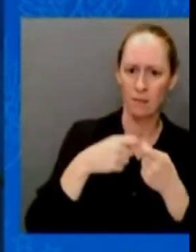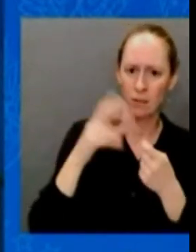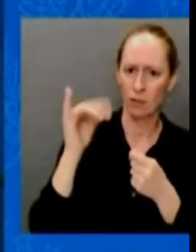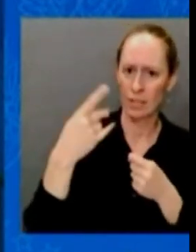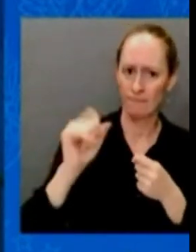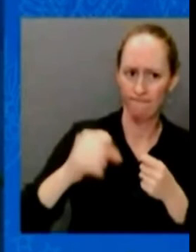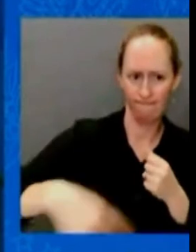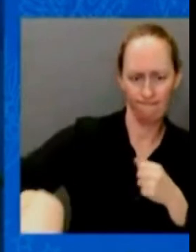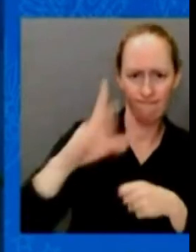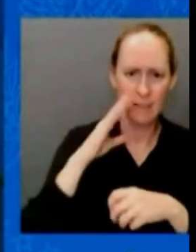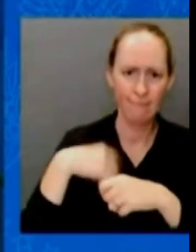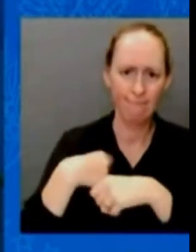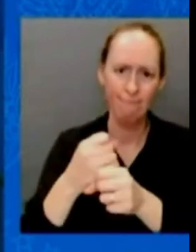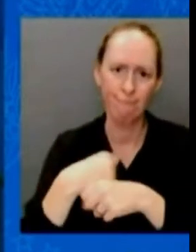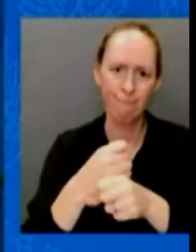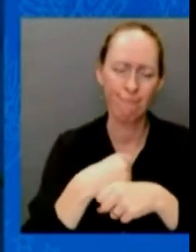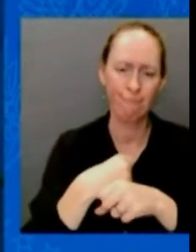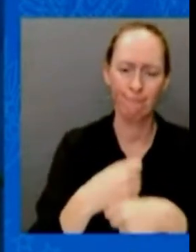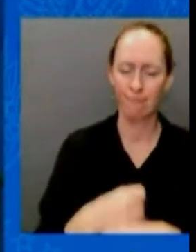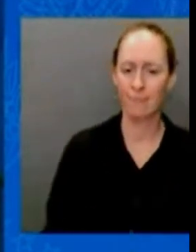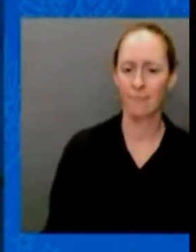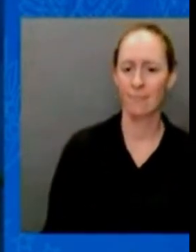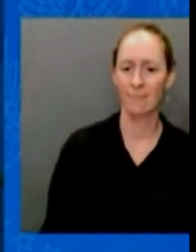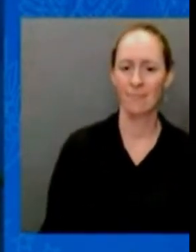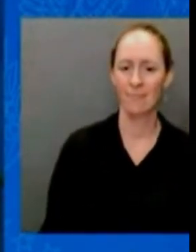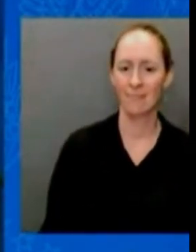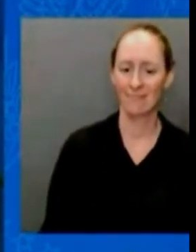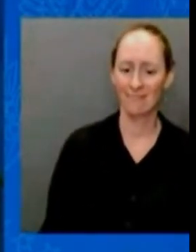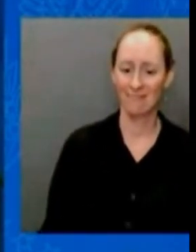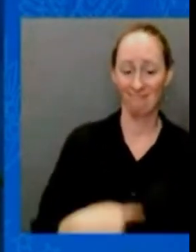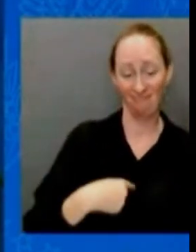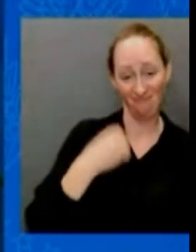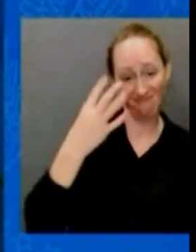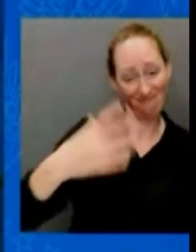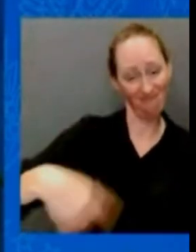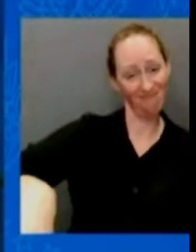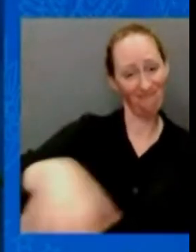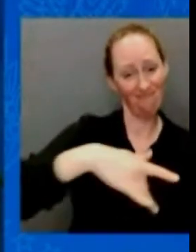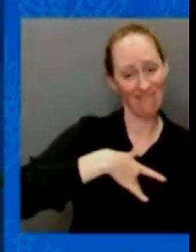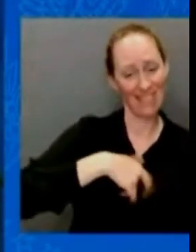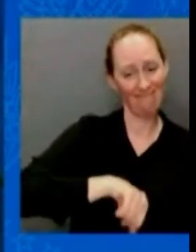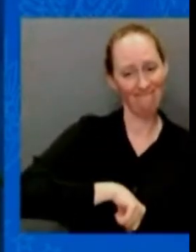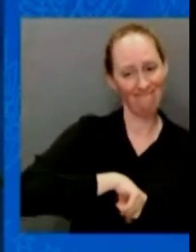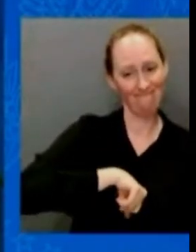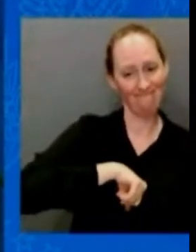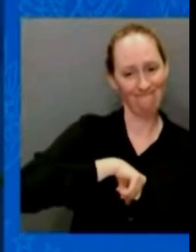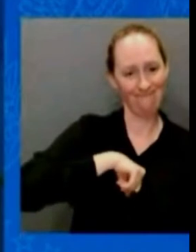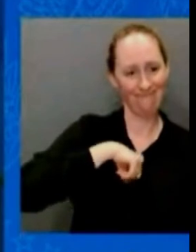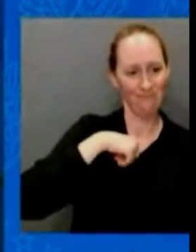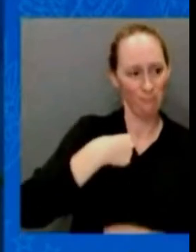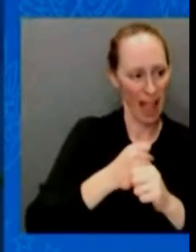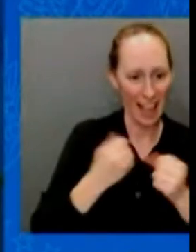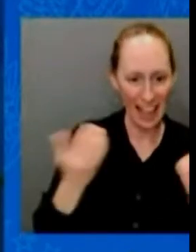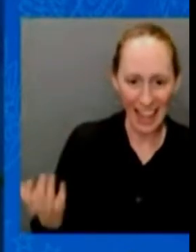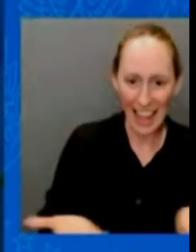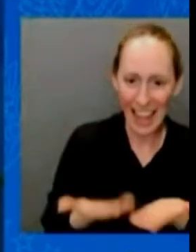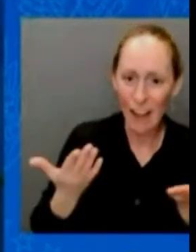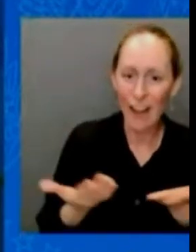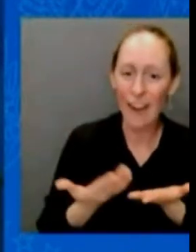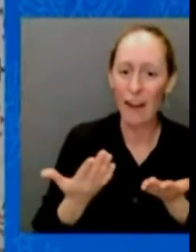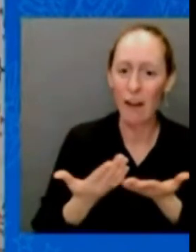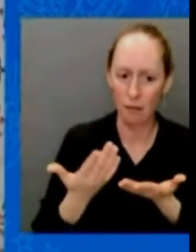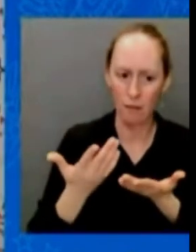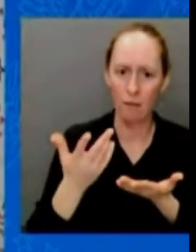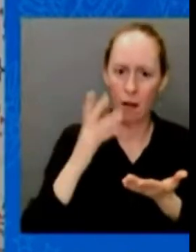make here will be used all over the world. Thank you, Mr. President, for your leadership and